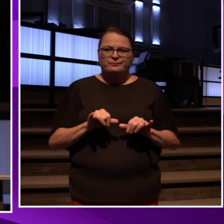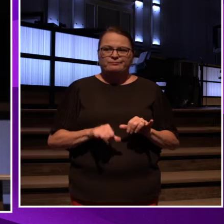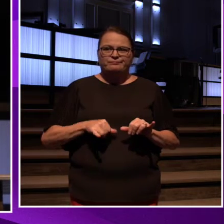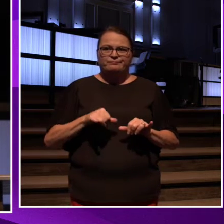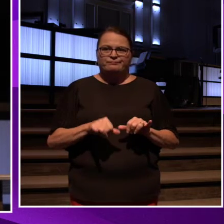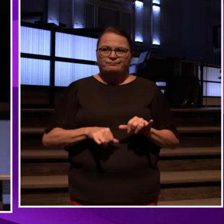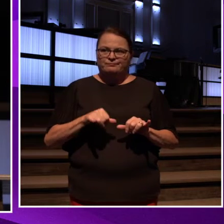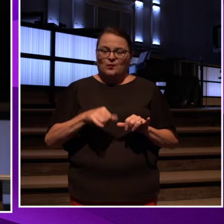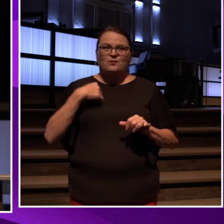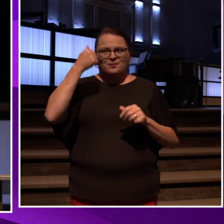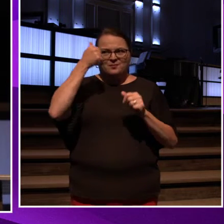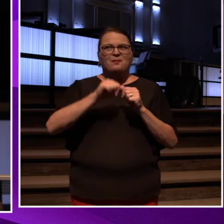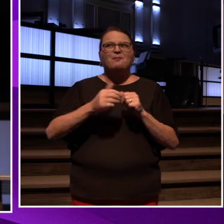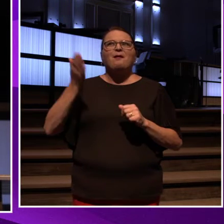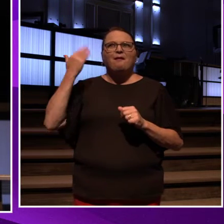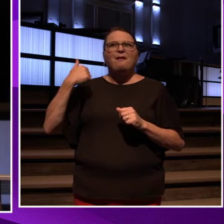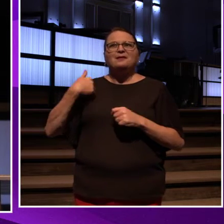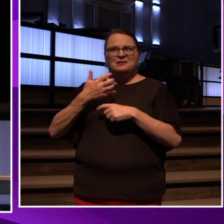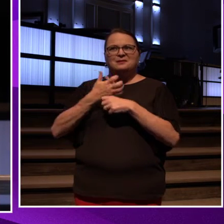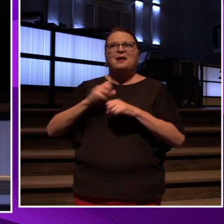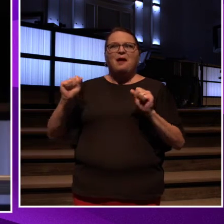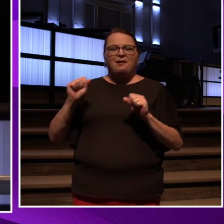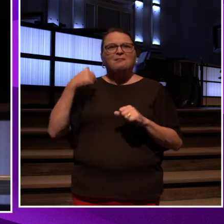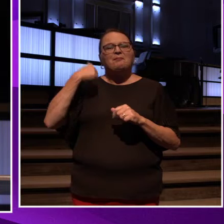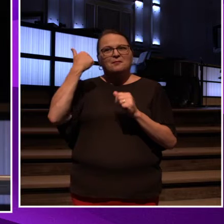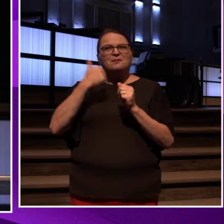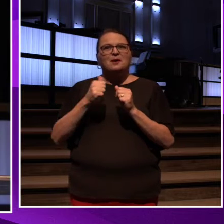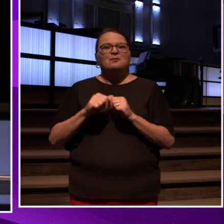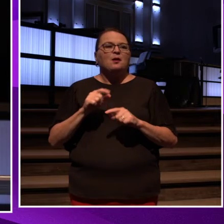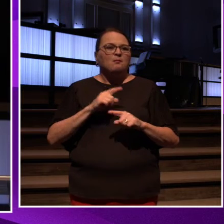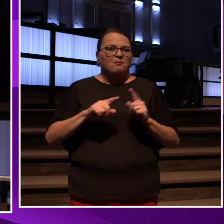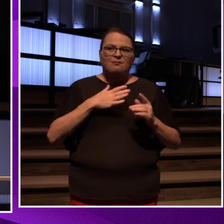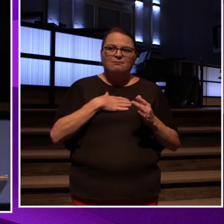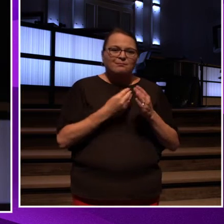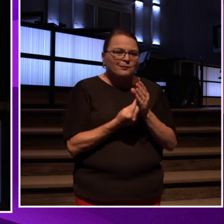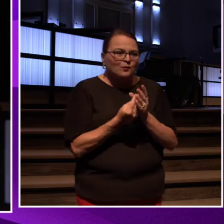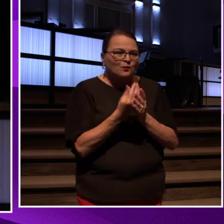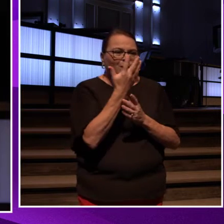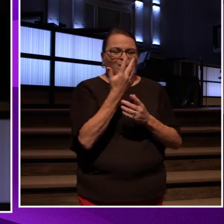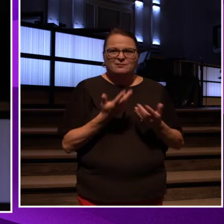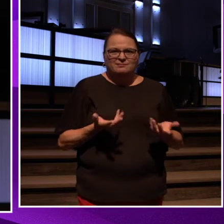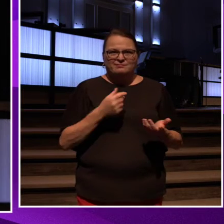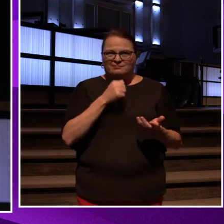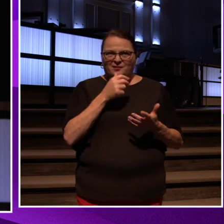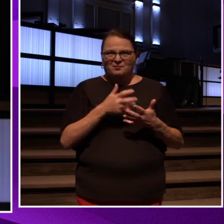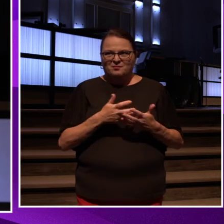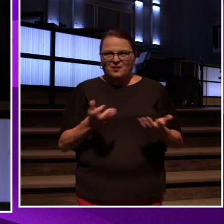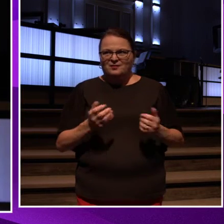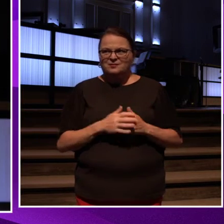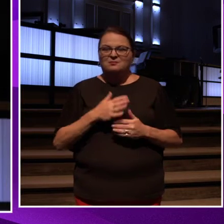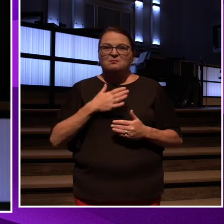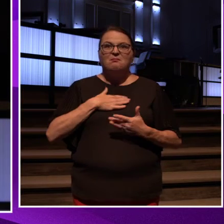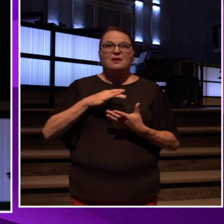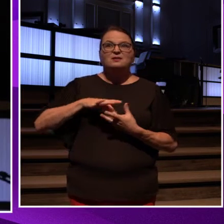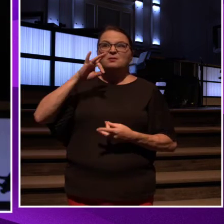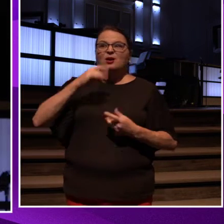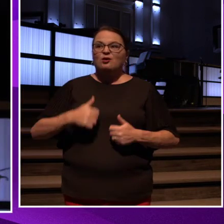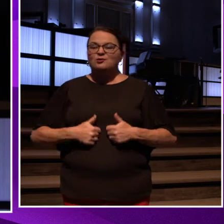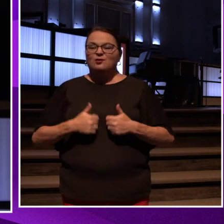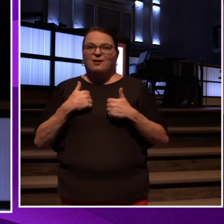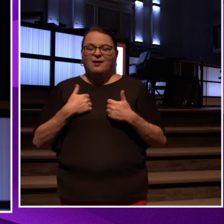saved, but there's not been much fruit. There's not been much spiritual life that